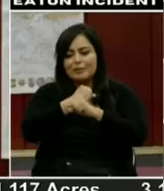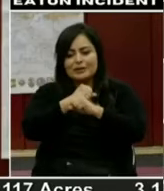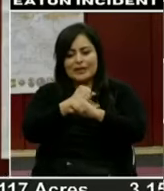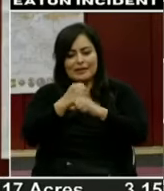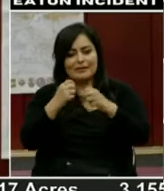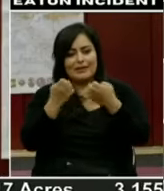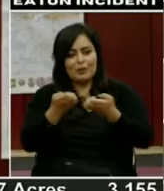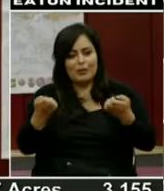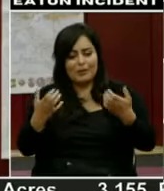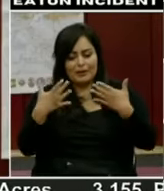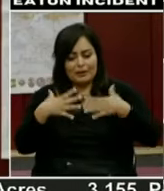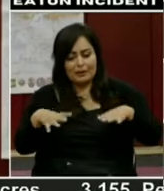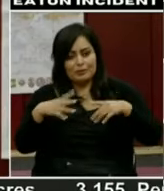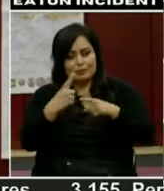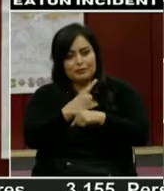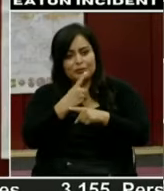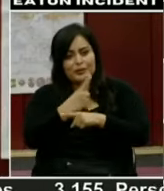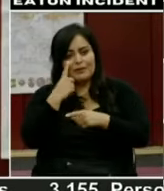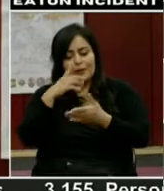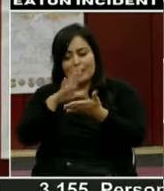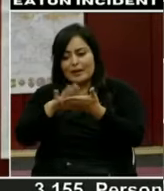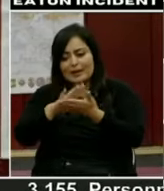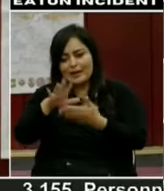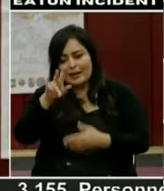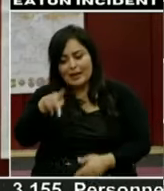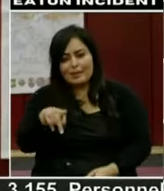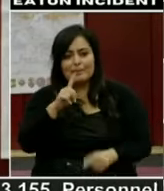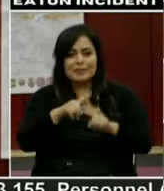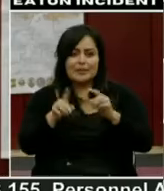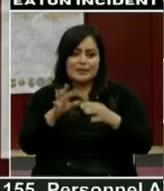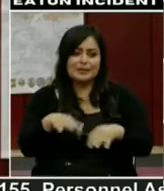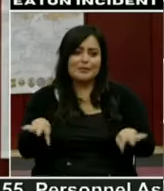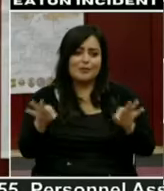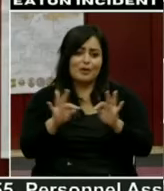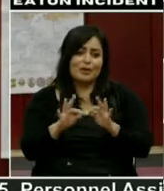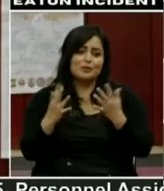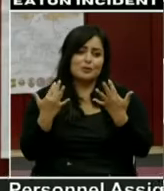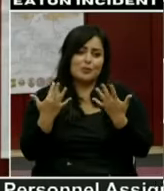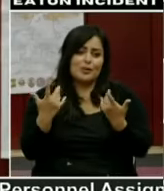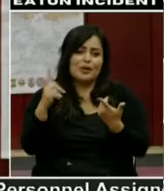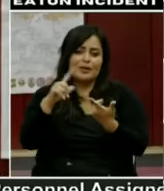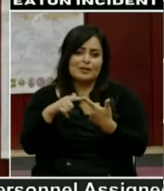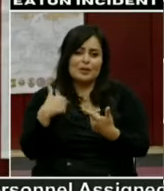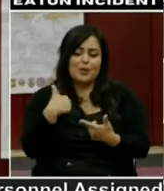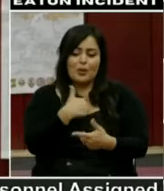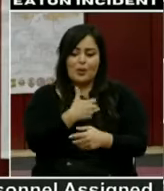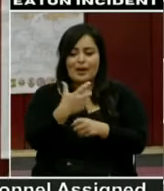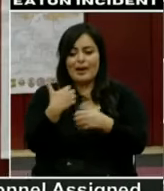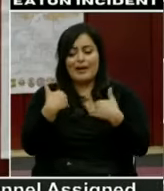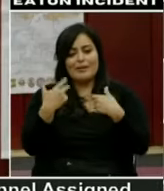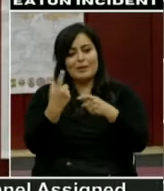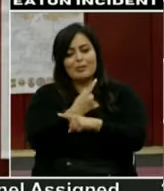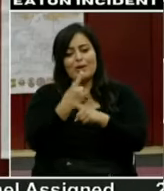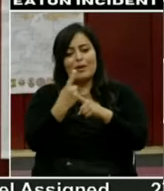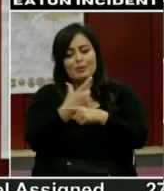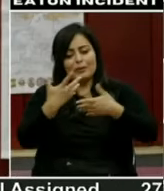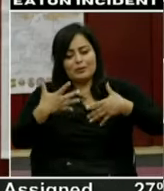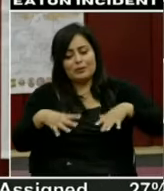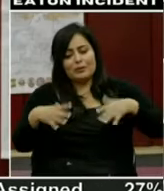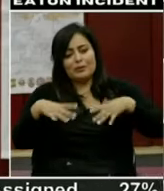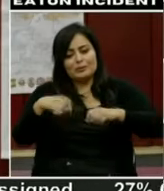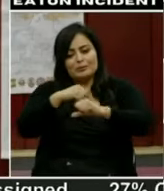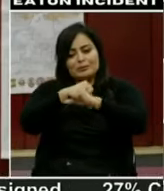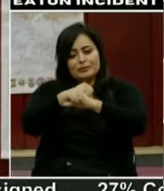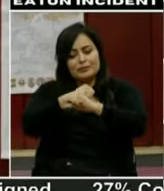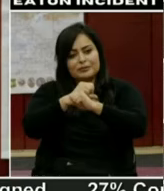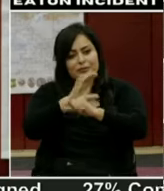everyone is eager to begin cleaning up, it's critically important to wait until we have the appropriate protection before doing so.